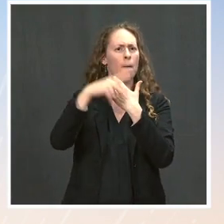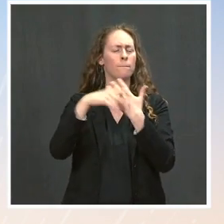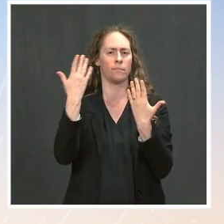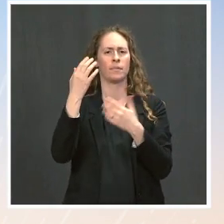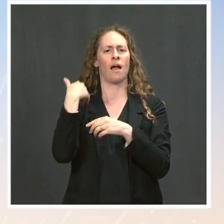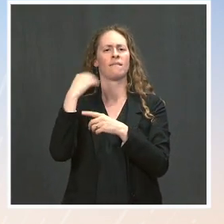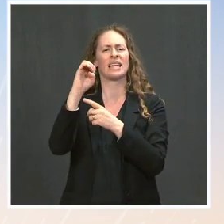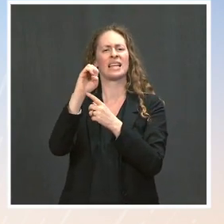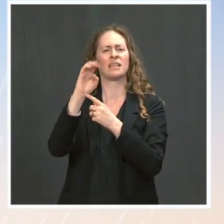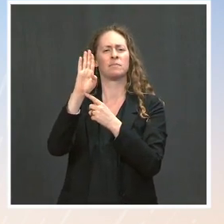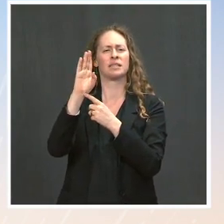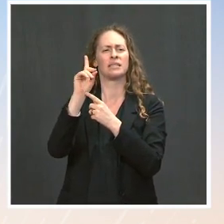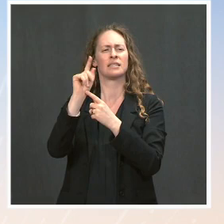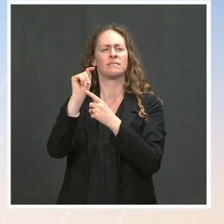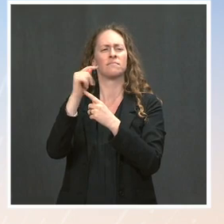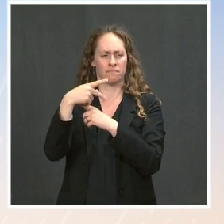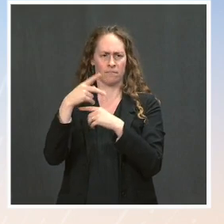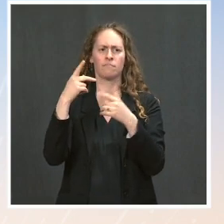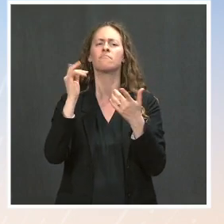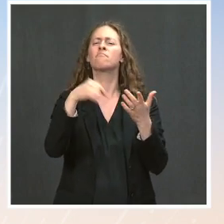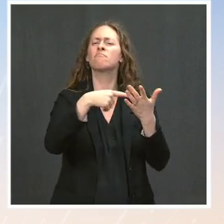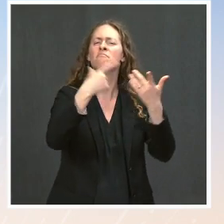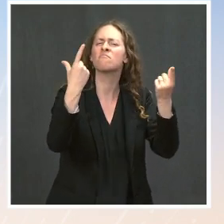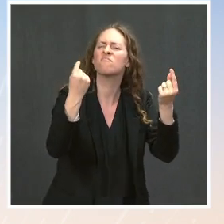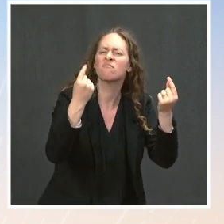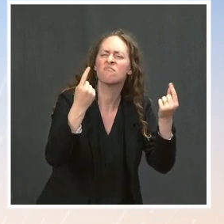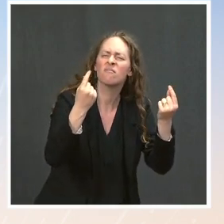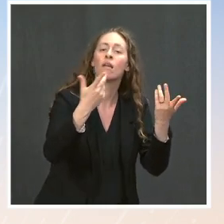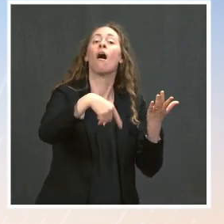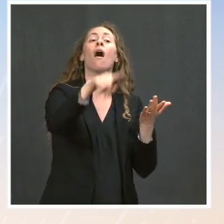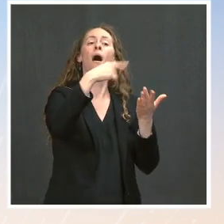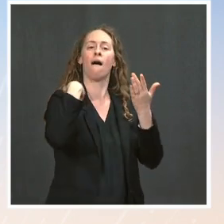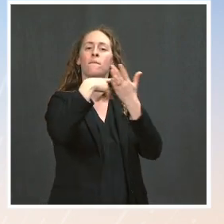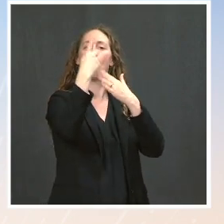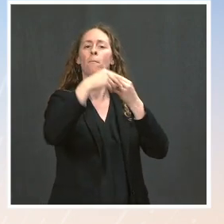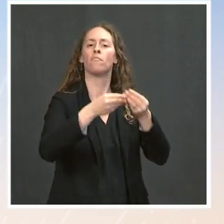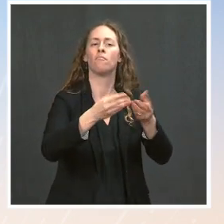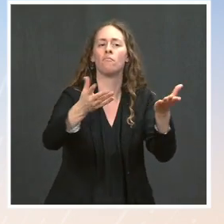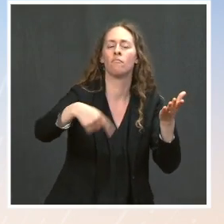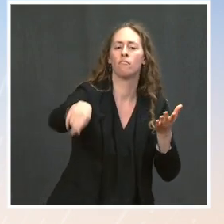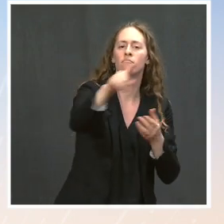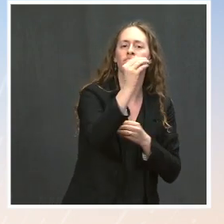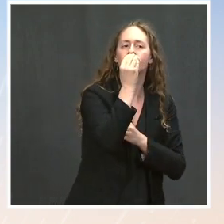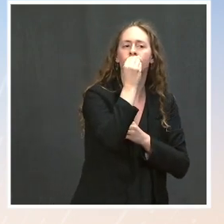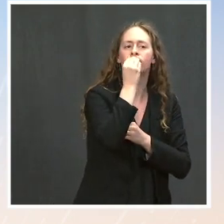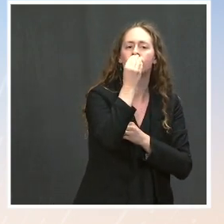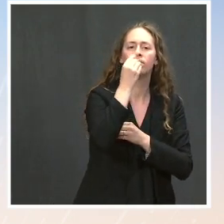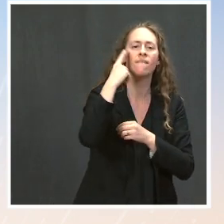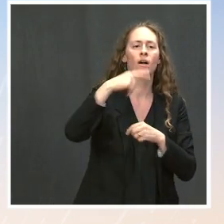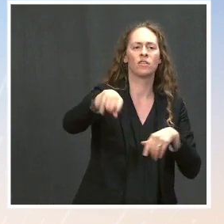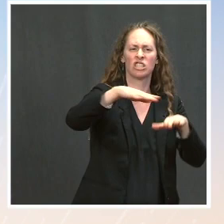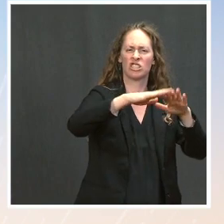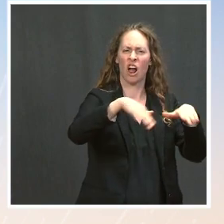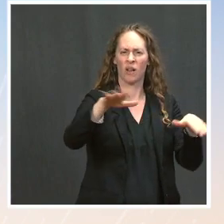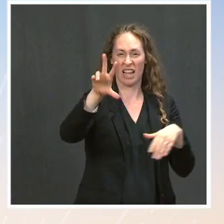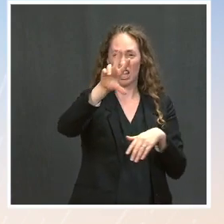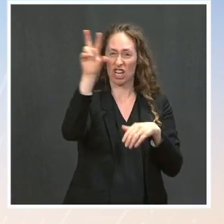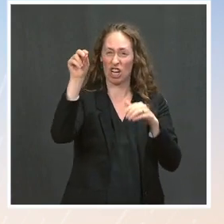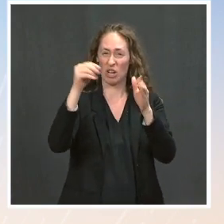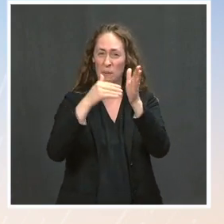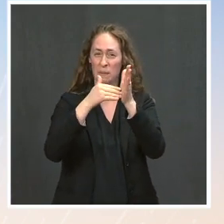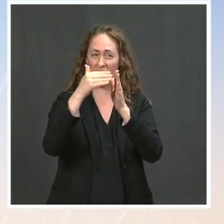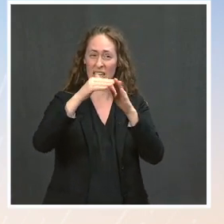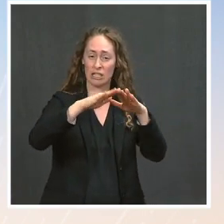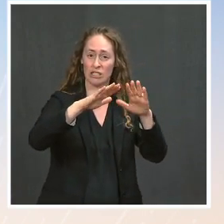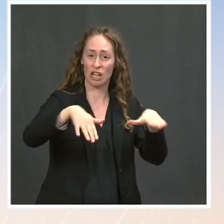child nutrition effort in our nation's history and will reach more than 30 million kids this summer, thanks to the American Rescue Plan.